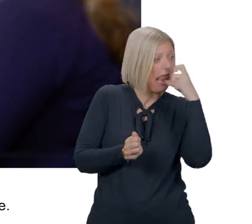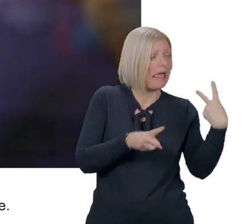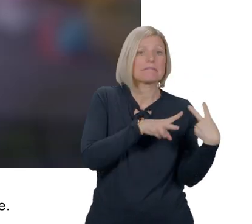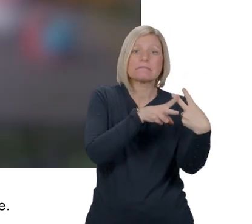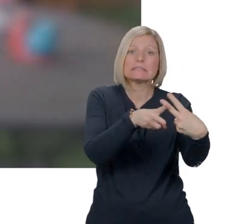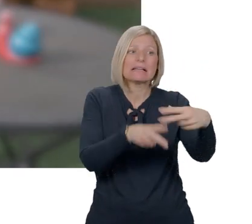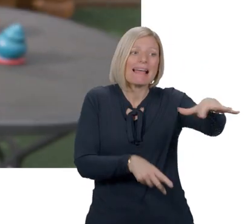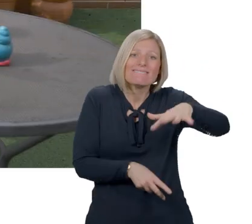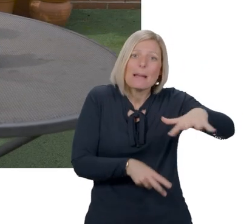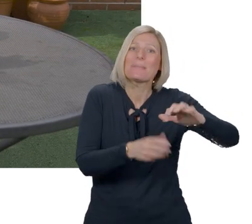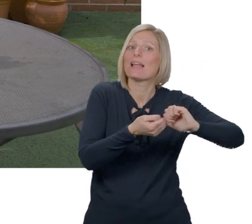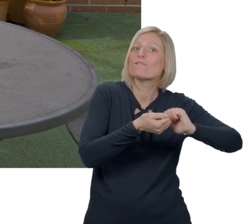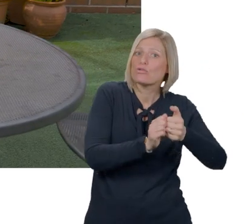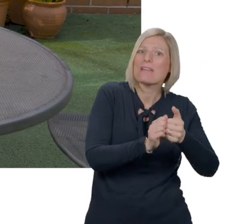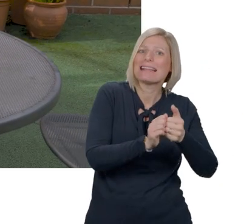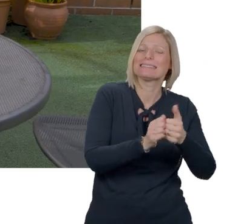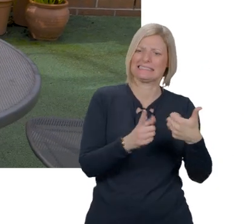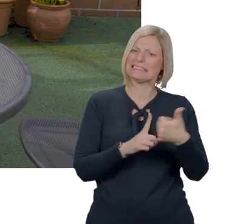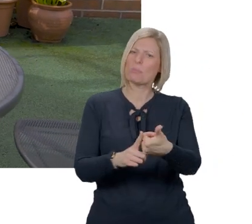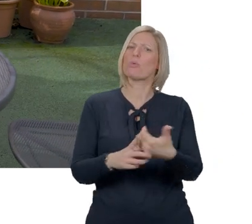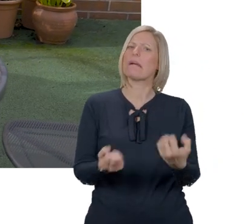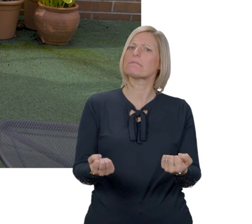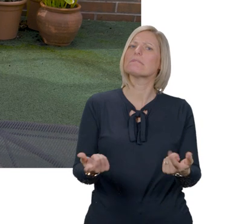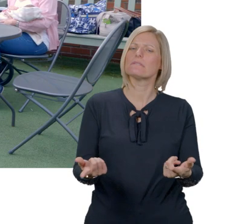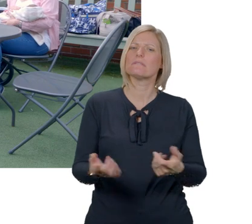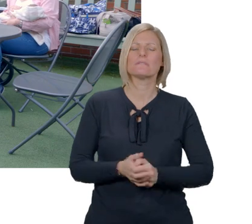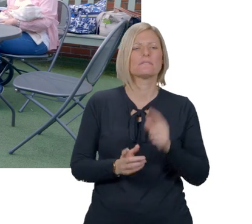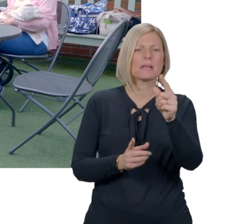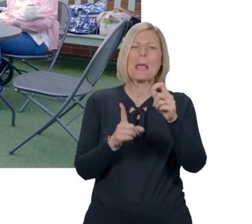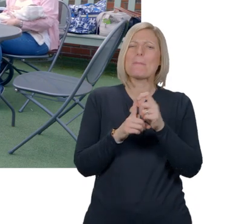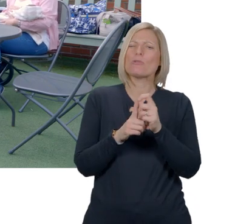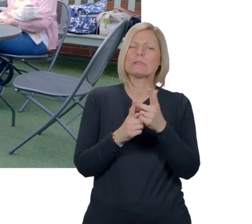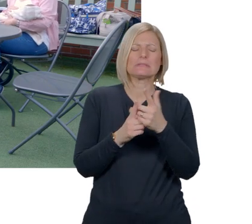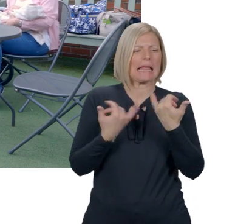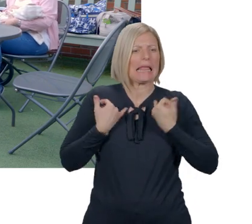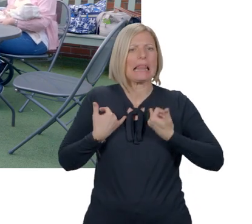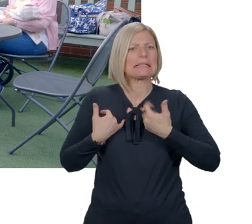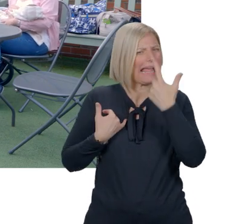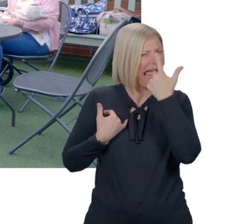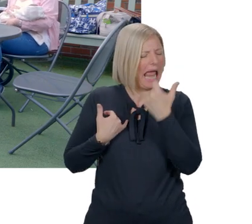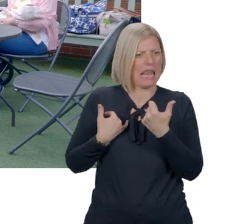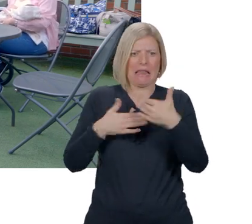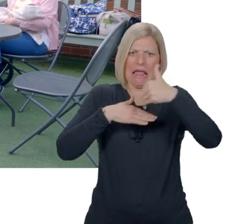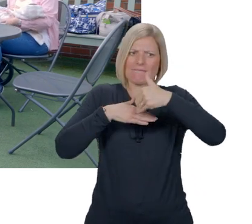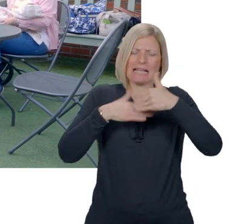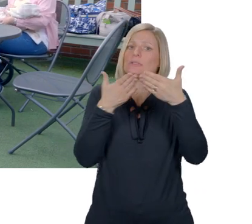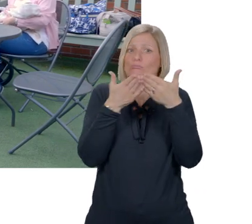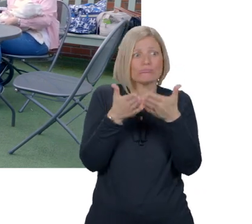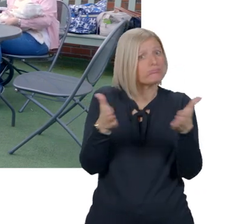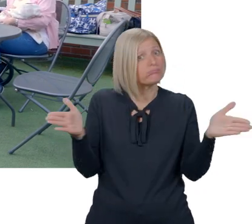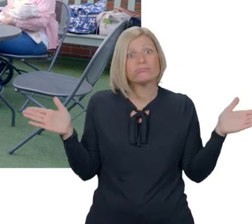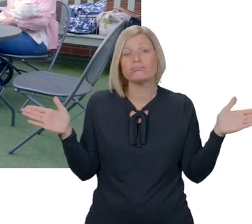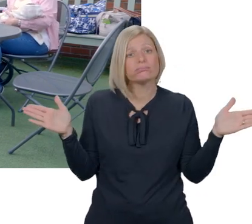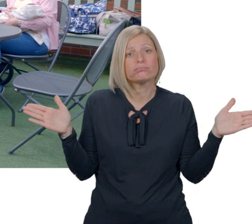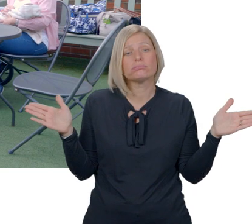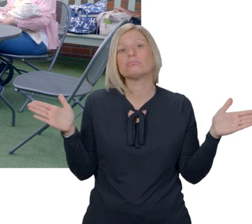welcome. Perinatal illness affects women of all ages and from all walks of life. With a dedicated team of